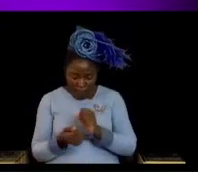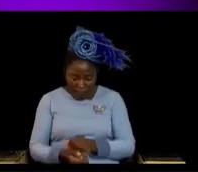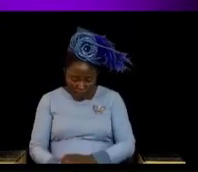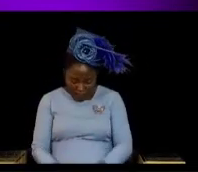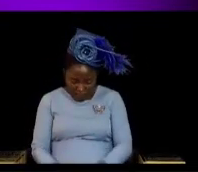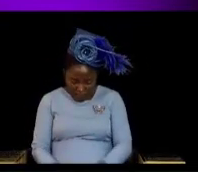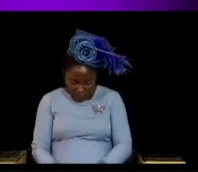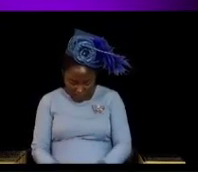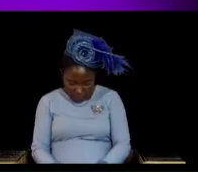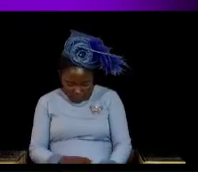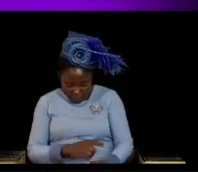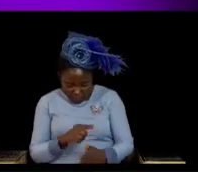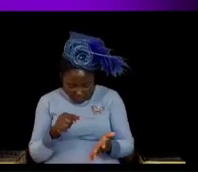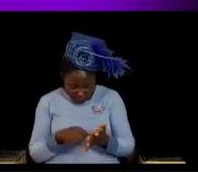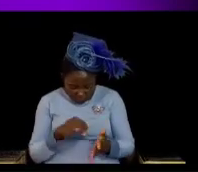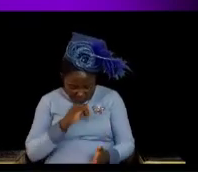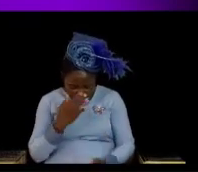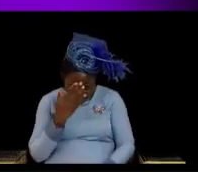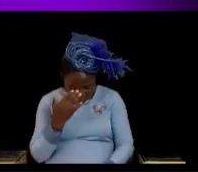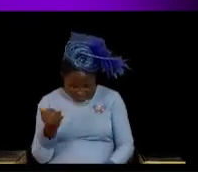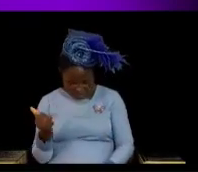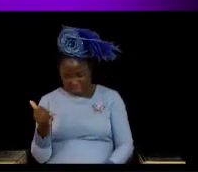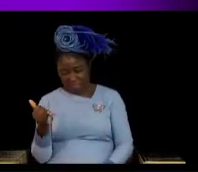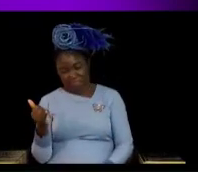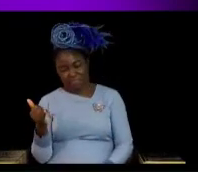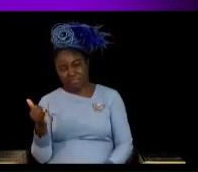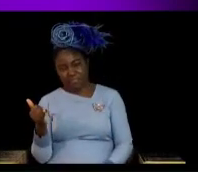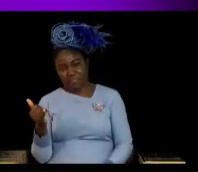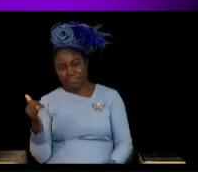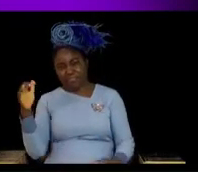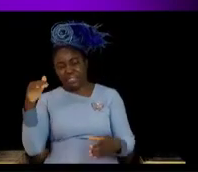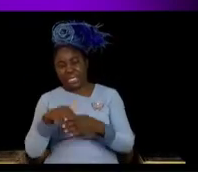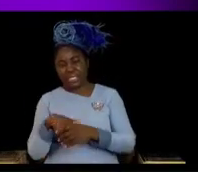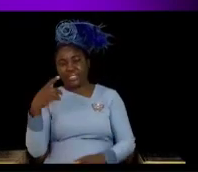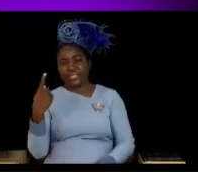This is why in the military,